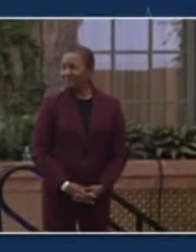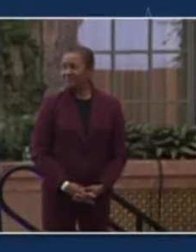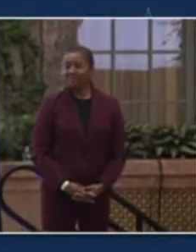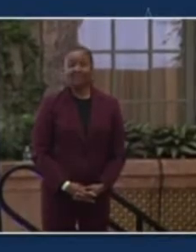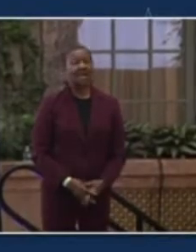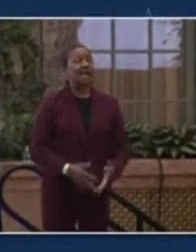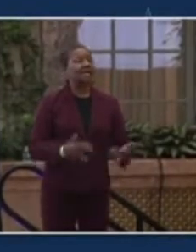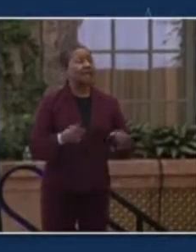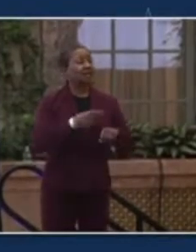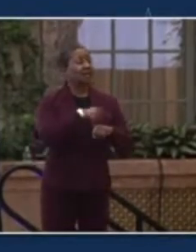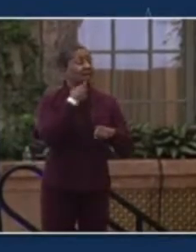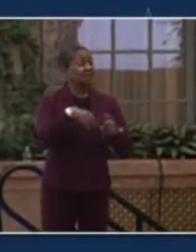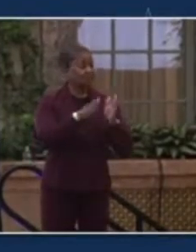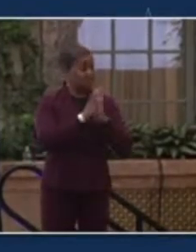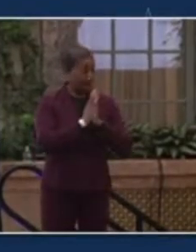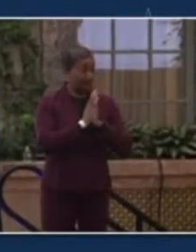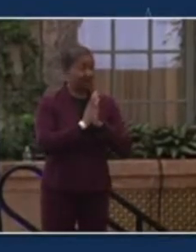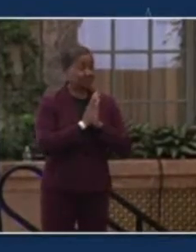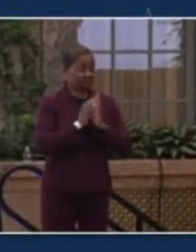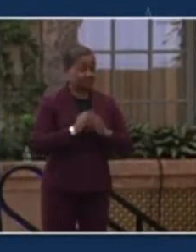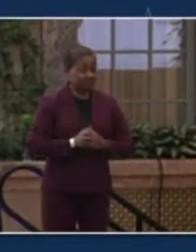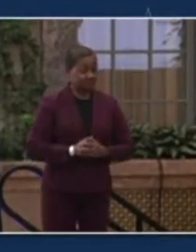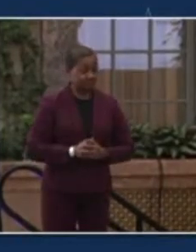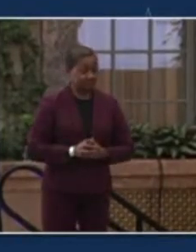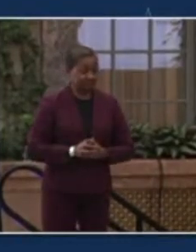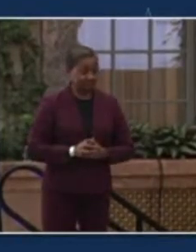May we bow our heads in a word of prayer.